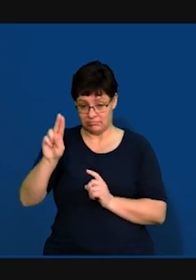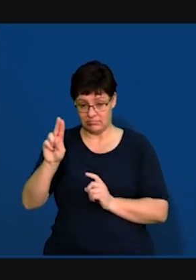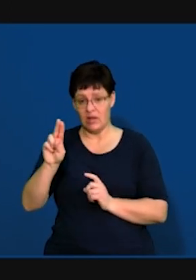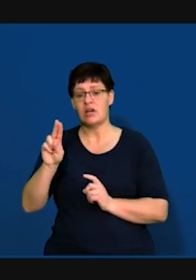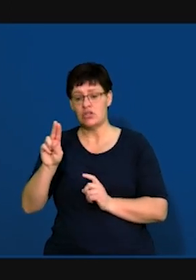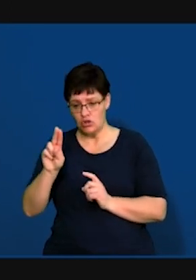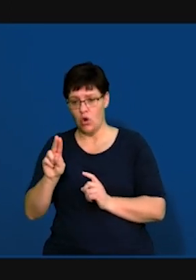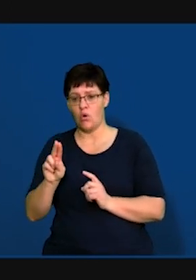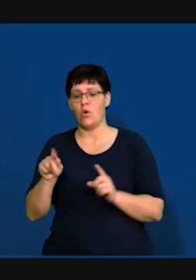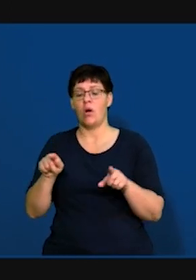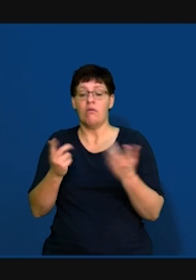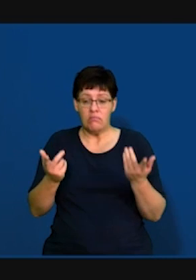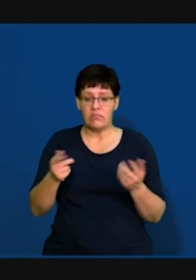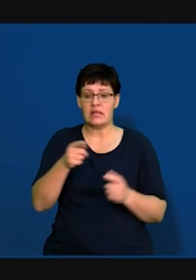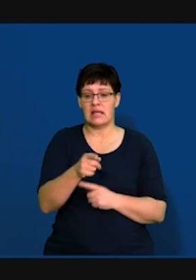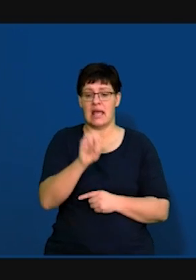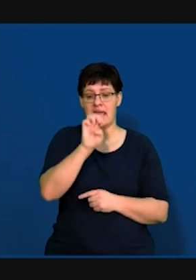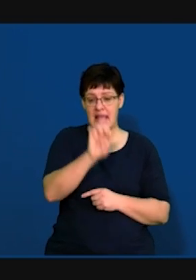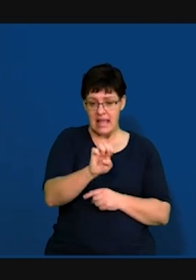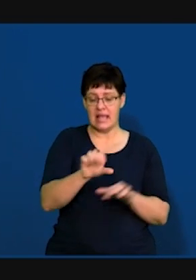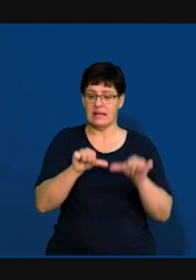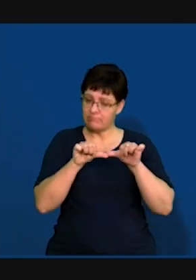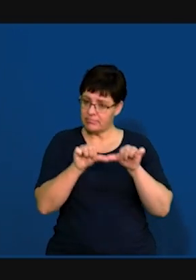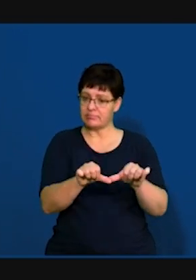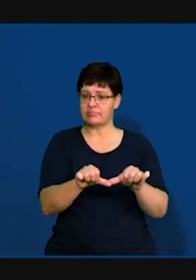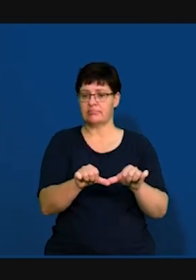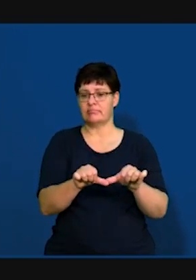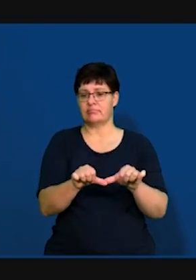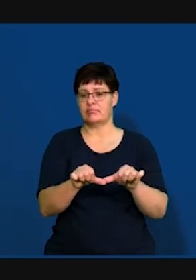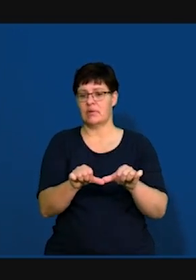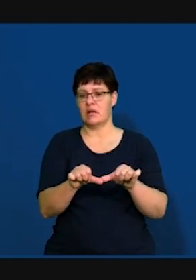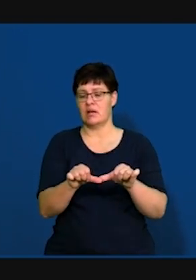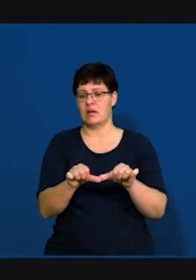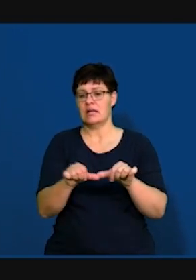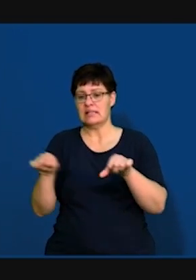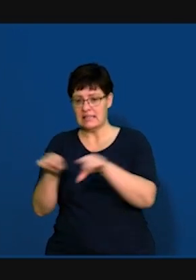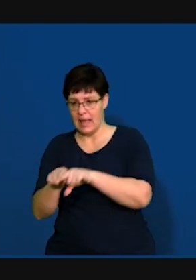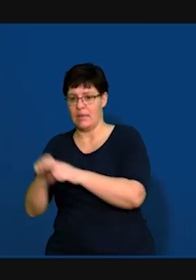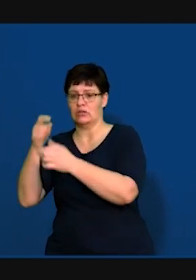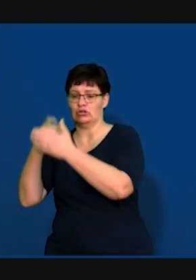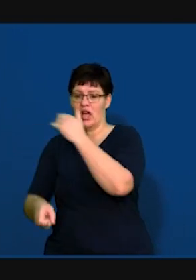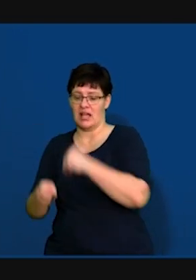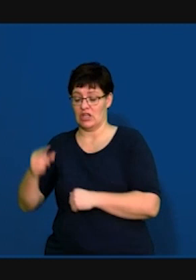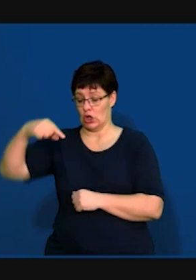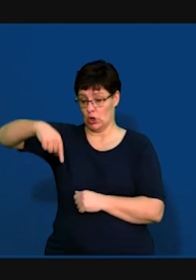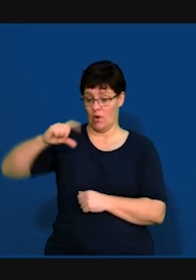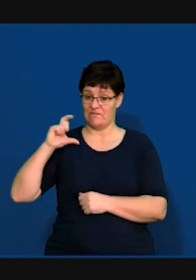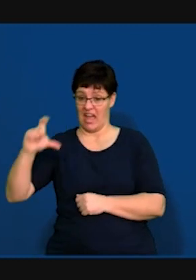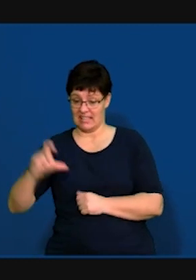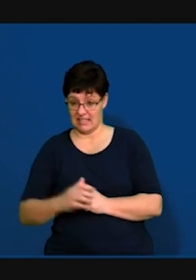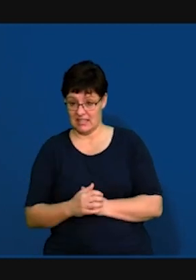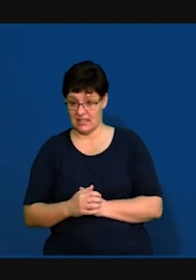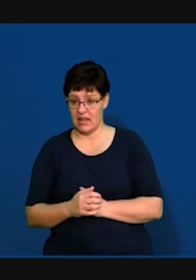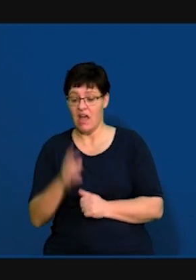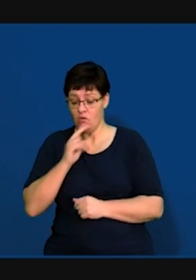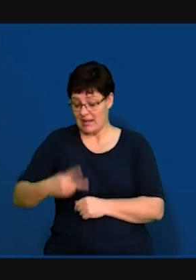of the distance, while E still remains directly proportional to the charge. So if we double the